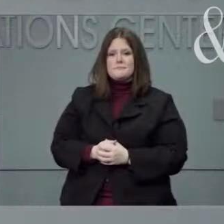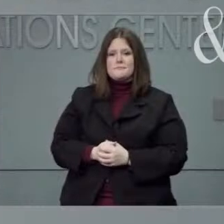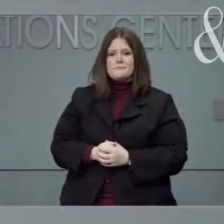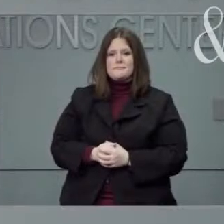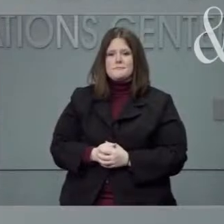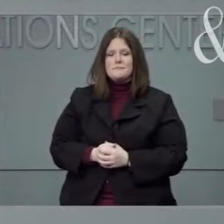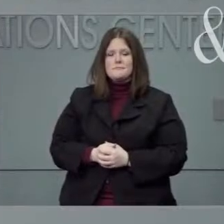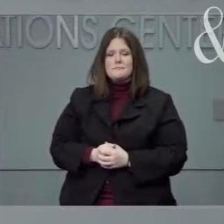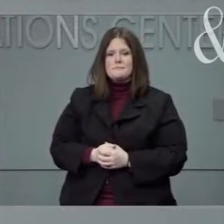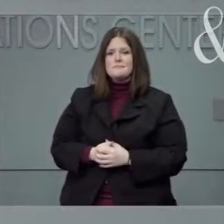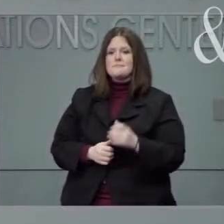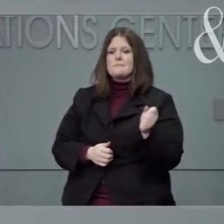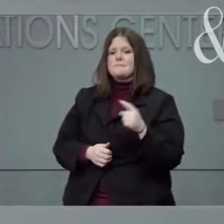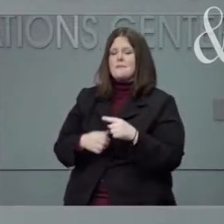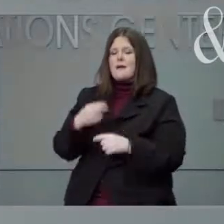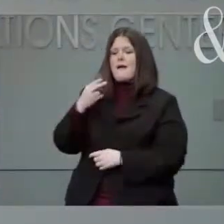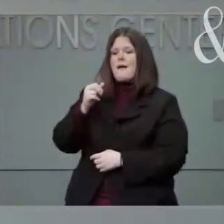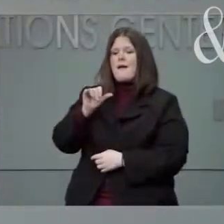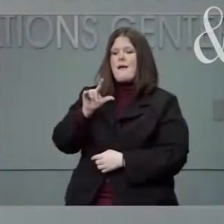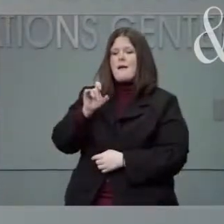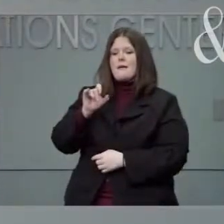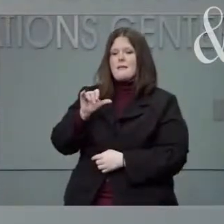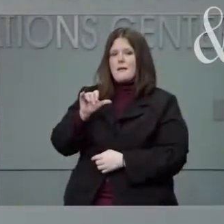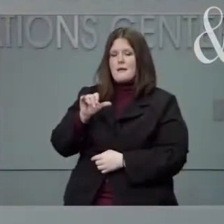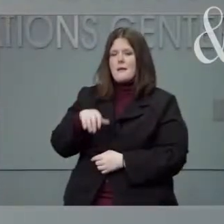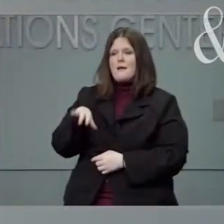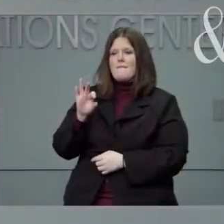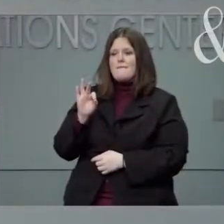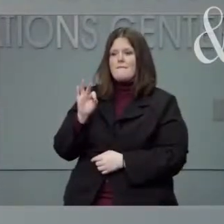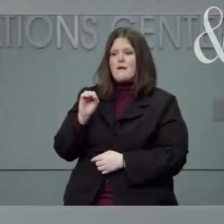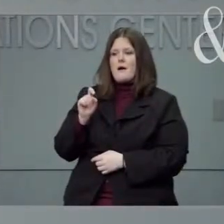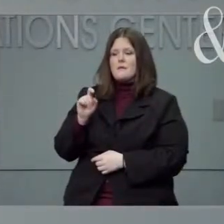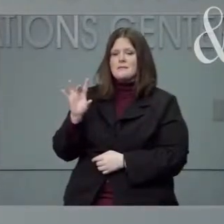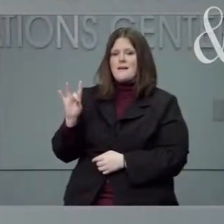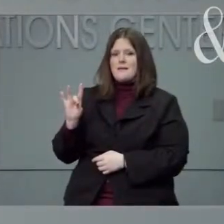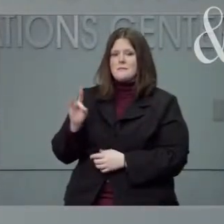Our next question is from Haley Fixler with Fox 8.